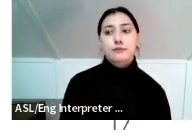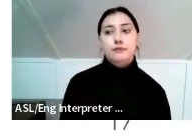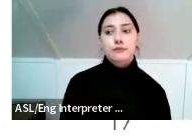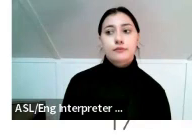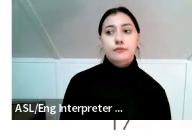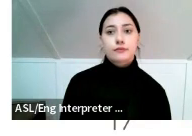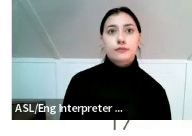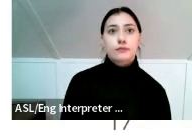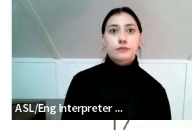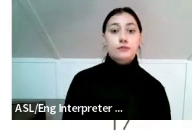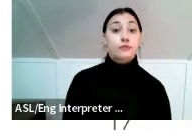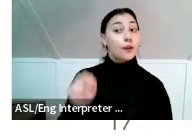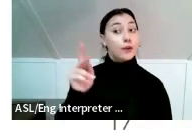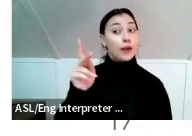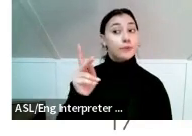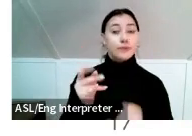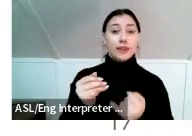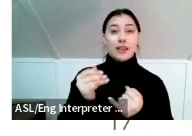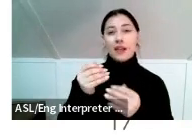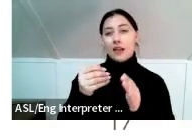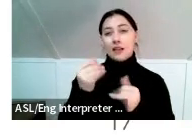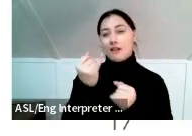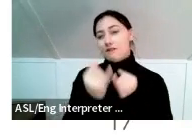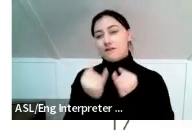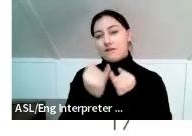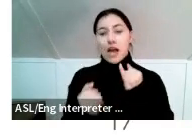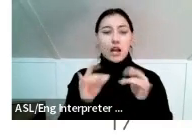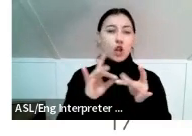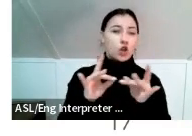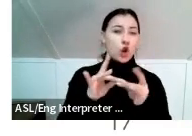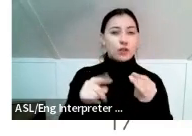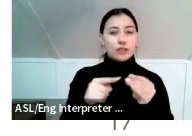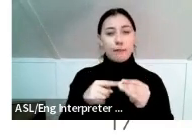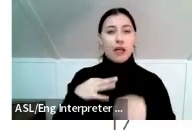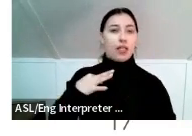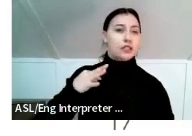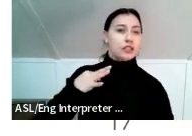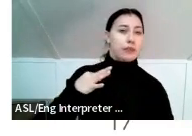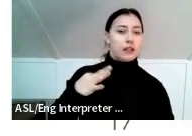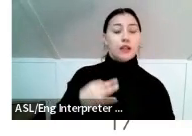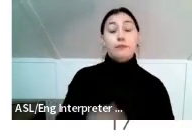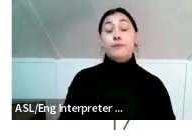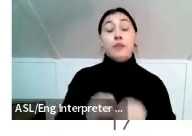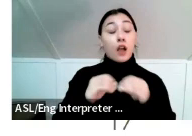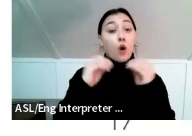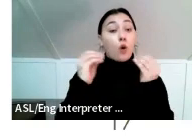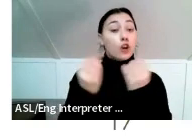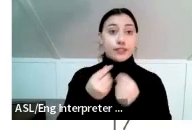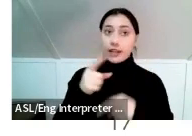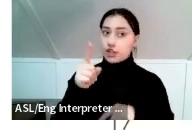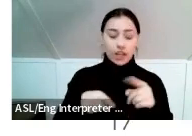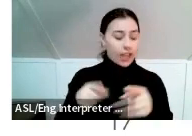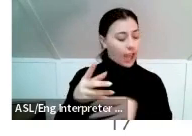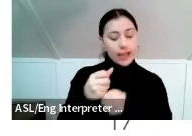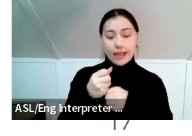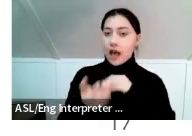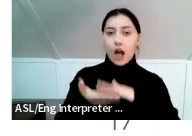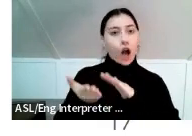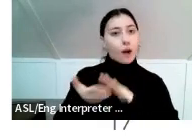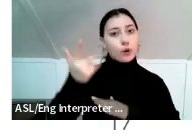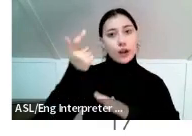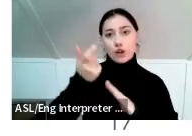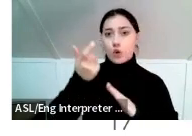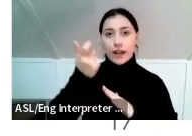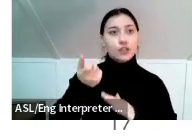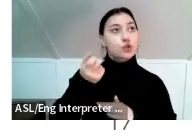Okay, last, a couple of final notes on eligibility. An organization cannot get the Operating Grants for Organizations